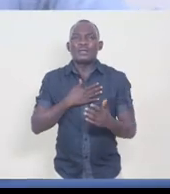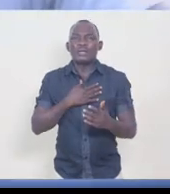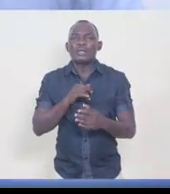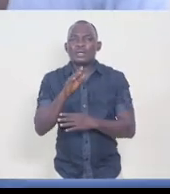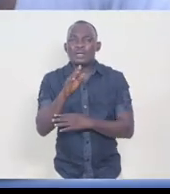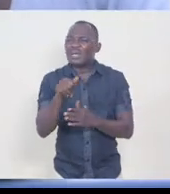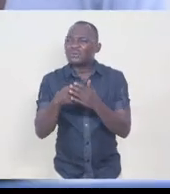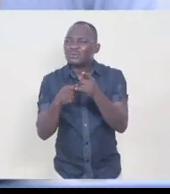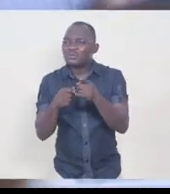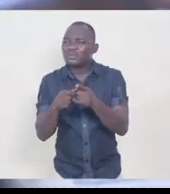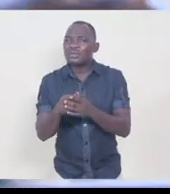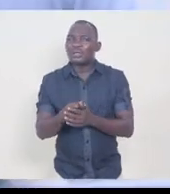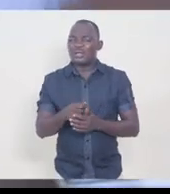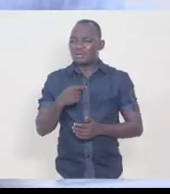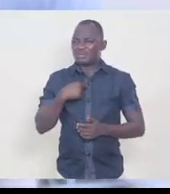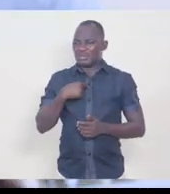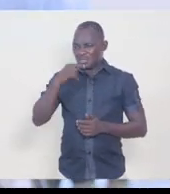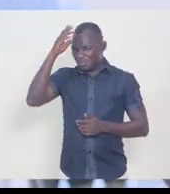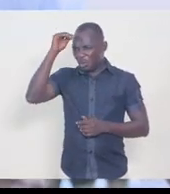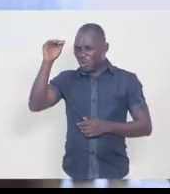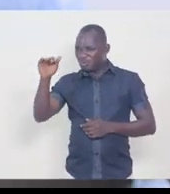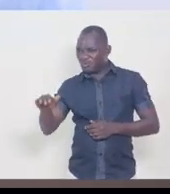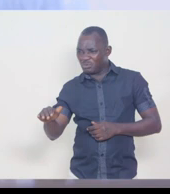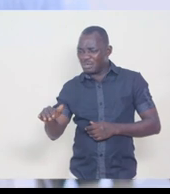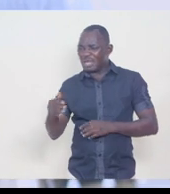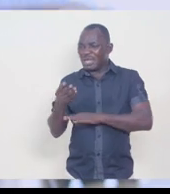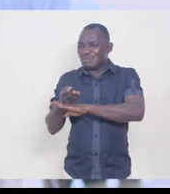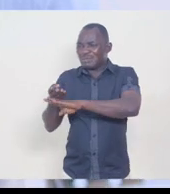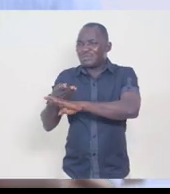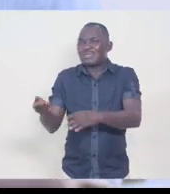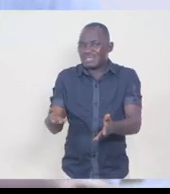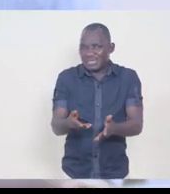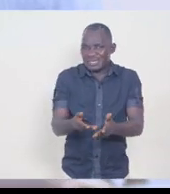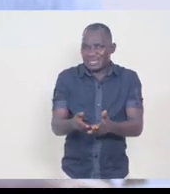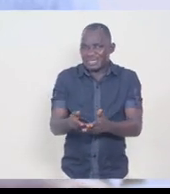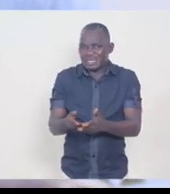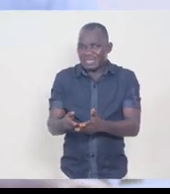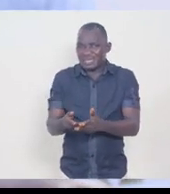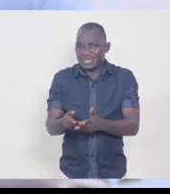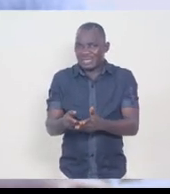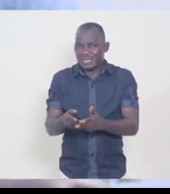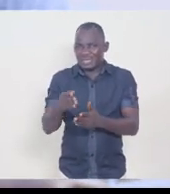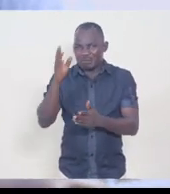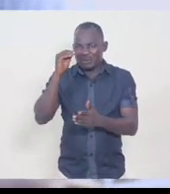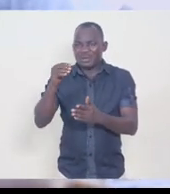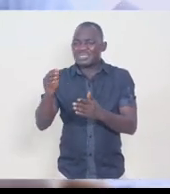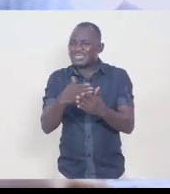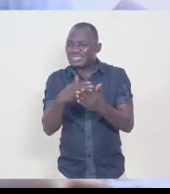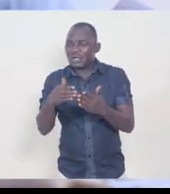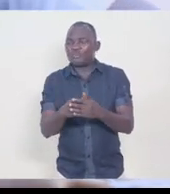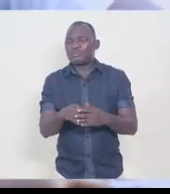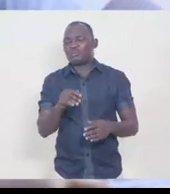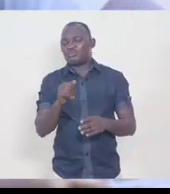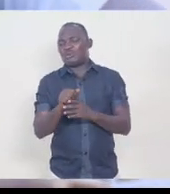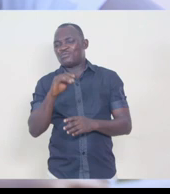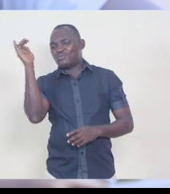Madam. How are you doing? I'm fine, I'm fine. There's a small boy that usually sings around you. Sing? Sing. Is that idiot,